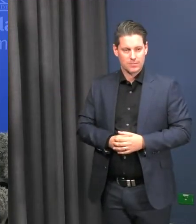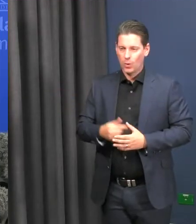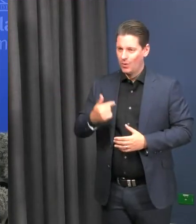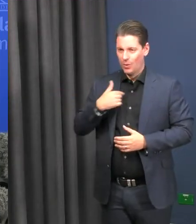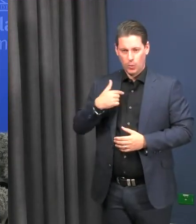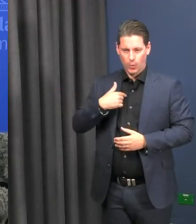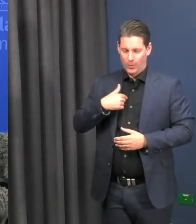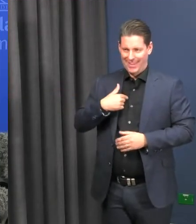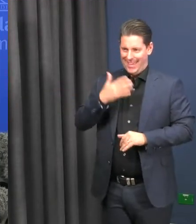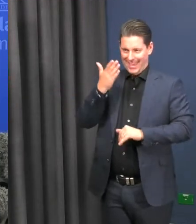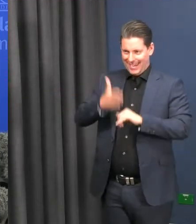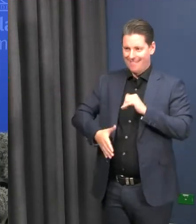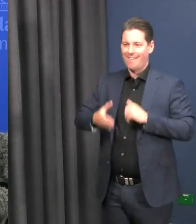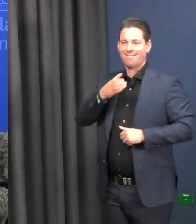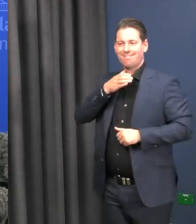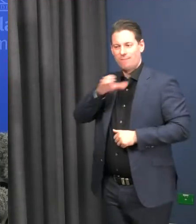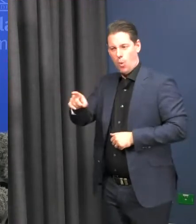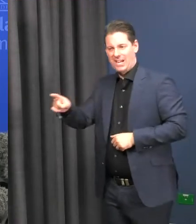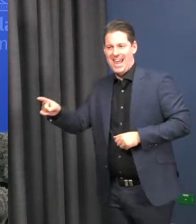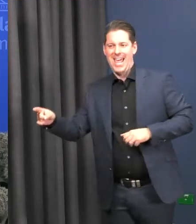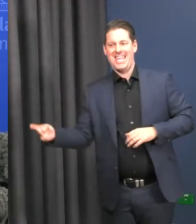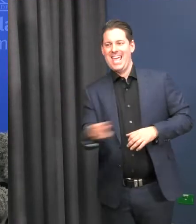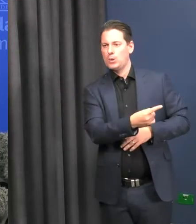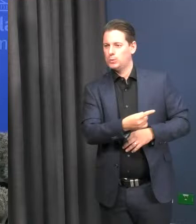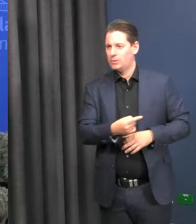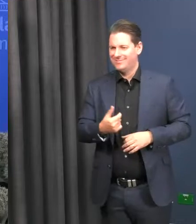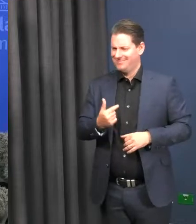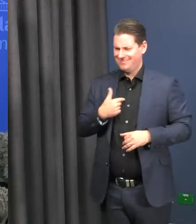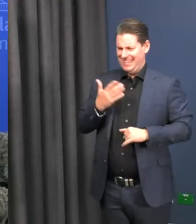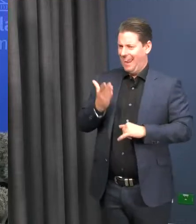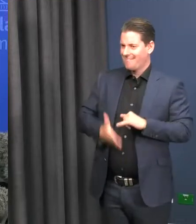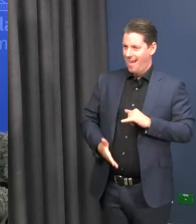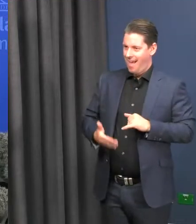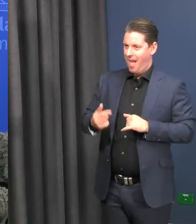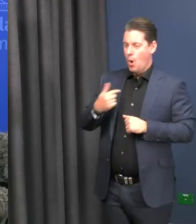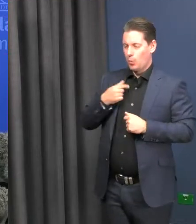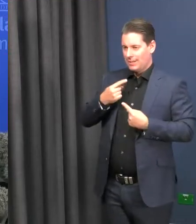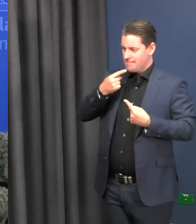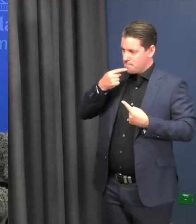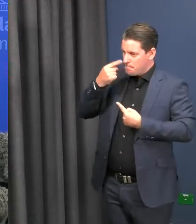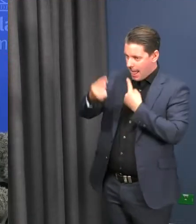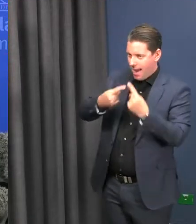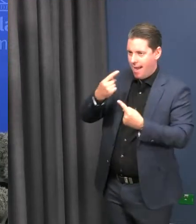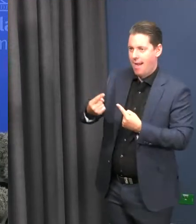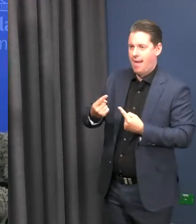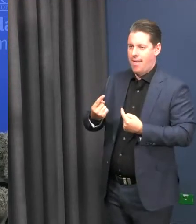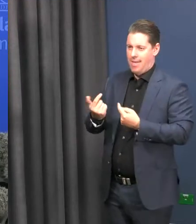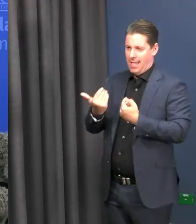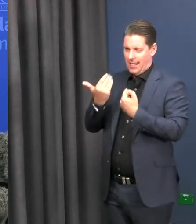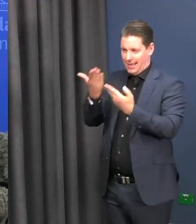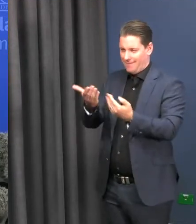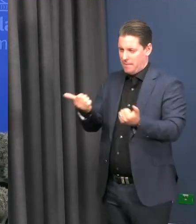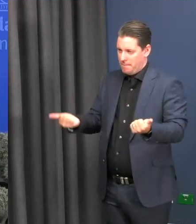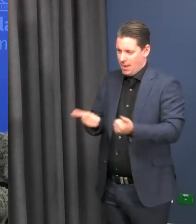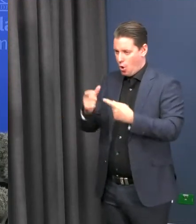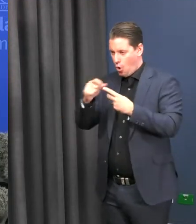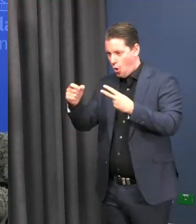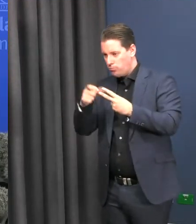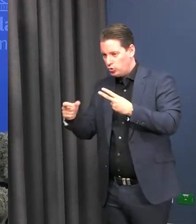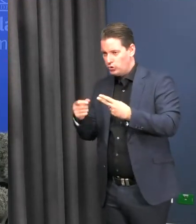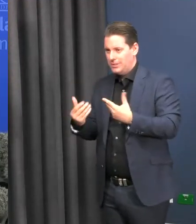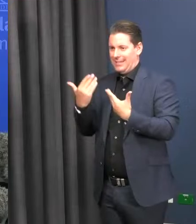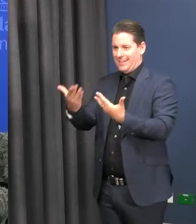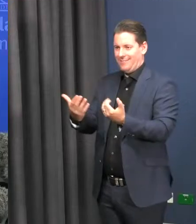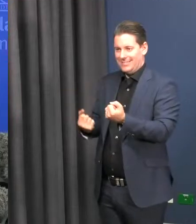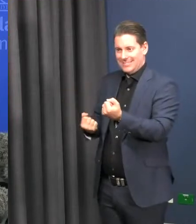and forcibly drag people out of their homes. That's not what we do. We support Queenslanders, we give them all the advice they need to make